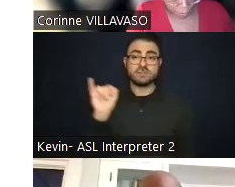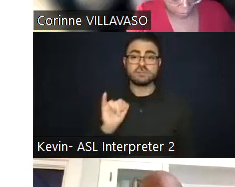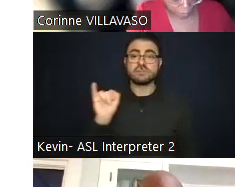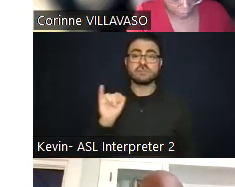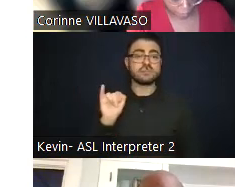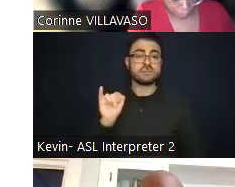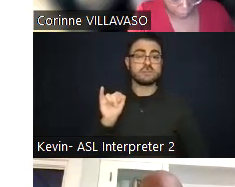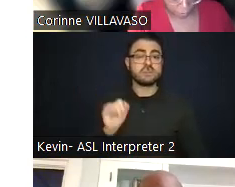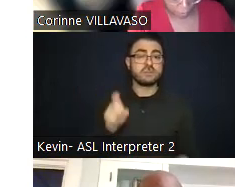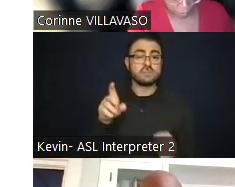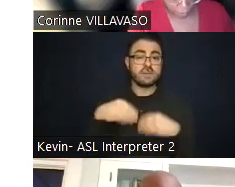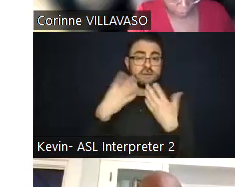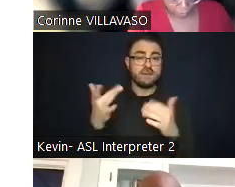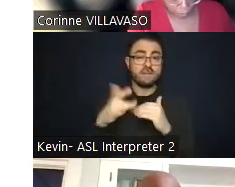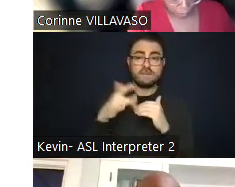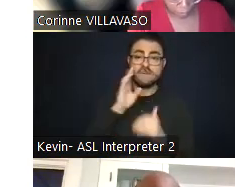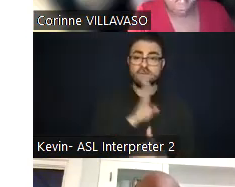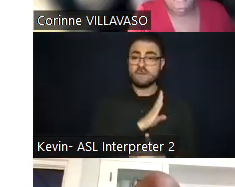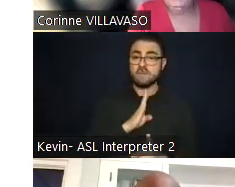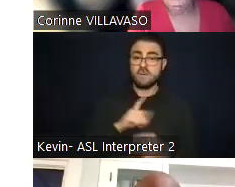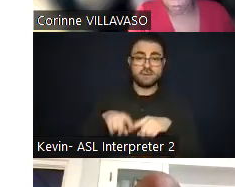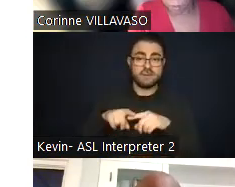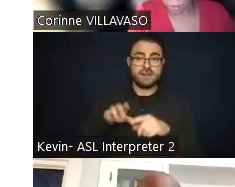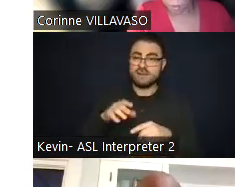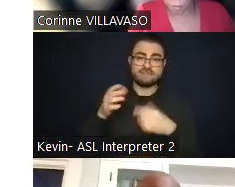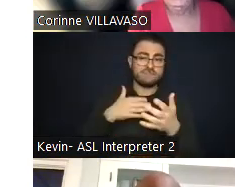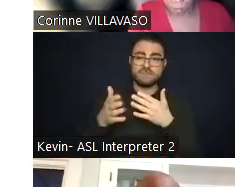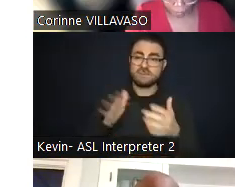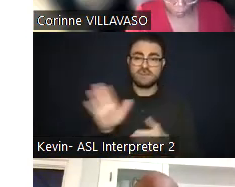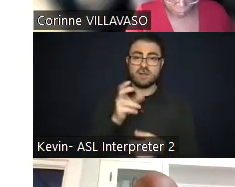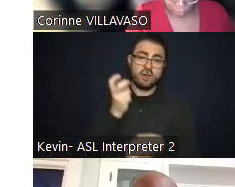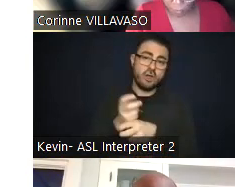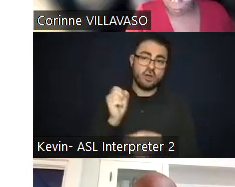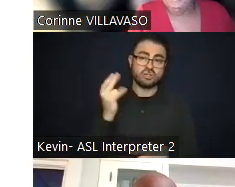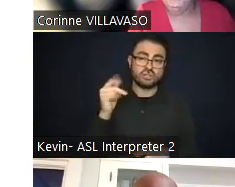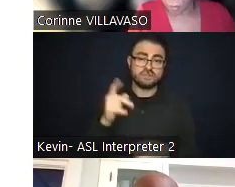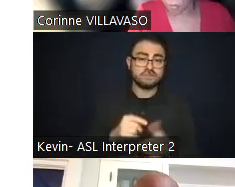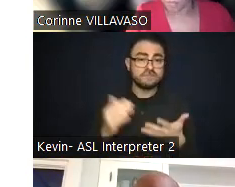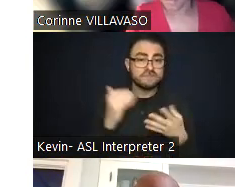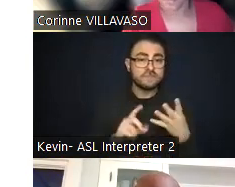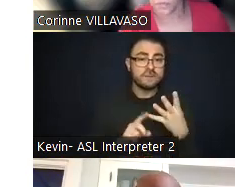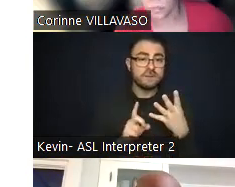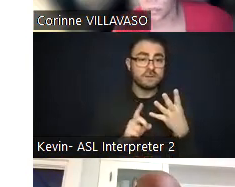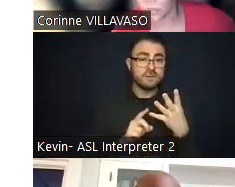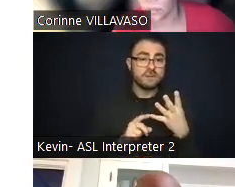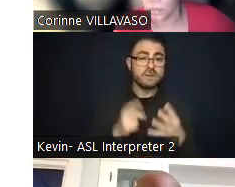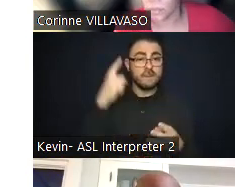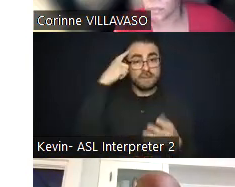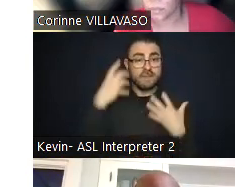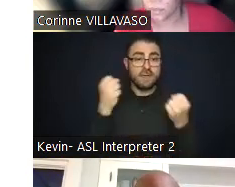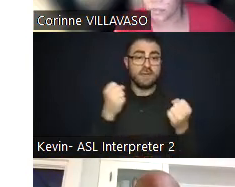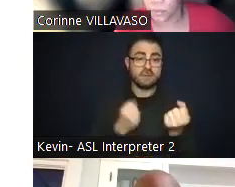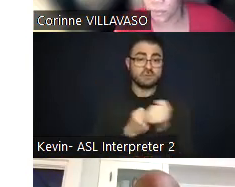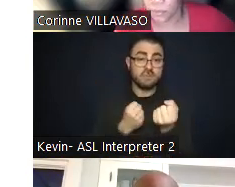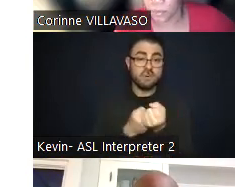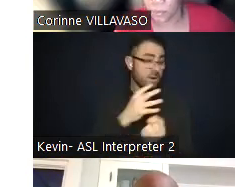board, regardless of hardship. Subpoint four, mental health support and services shall be provided free of charge to